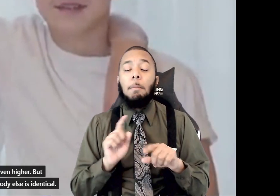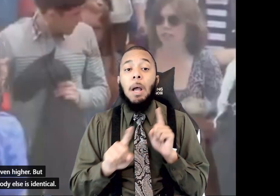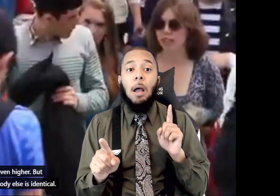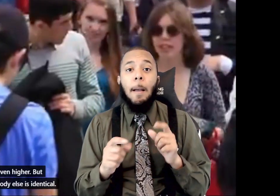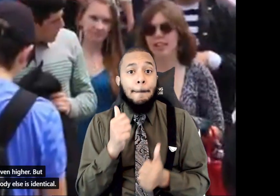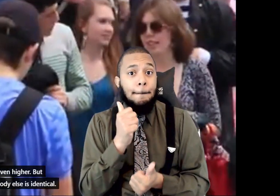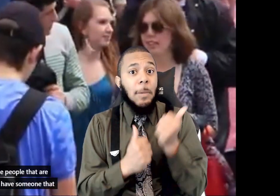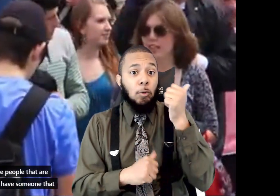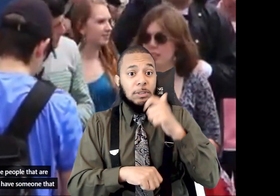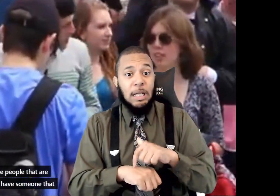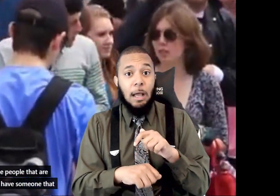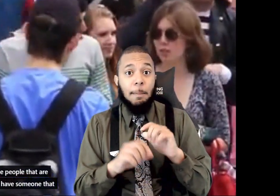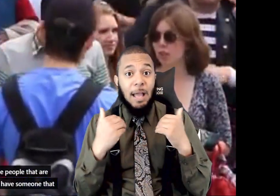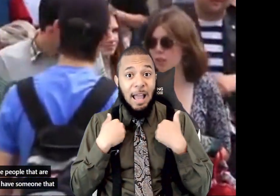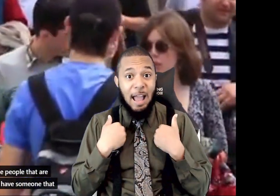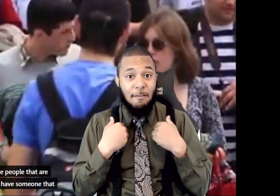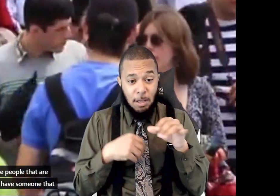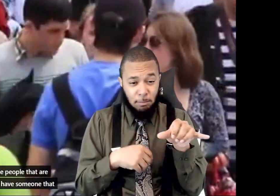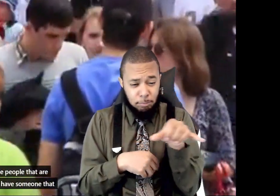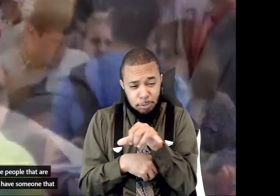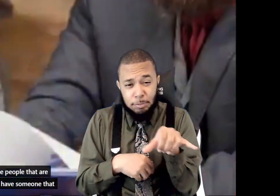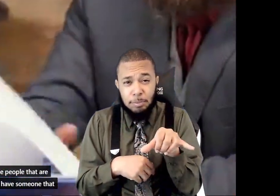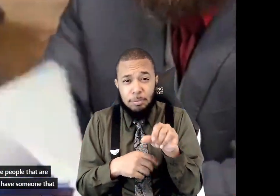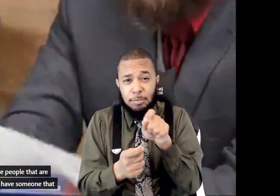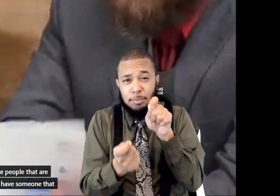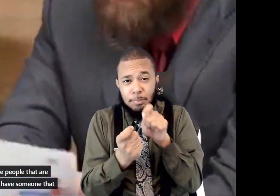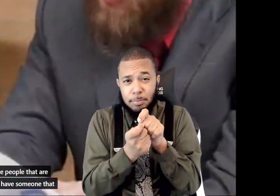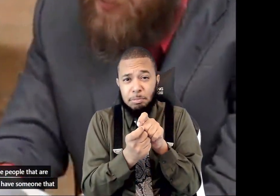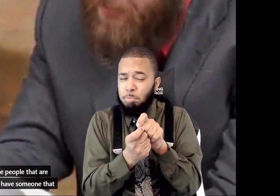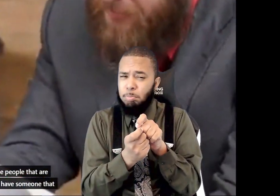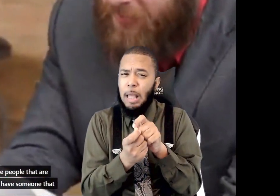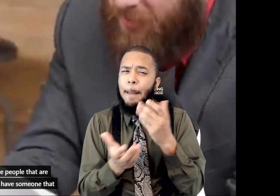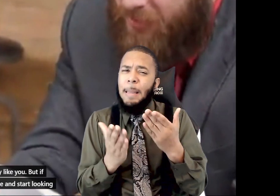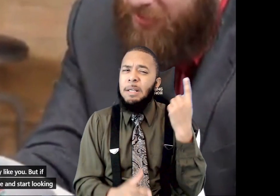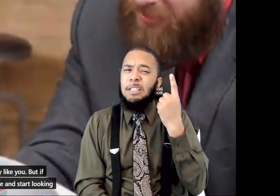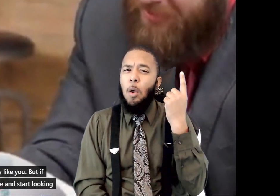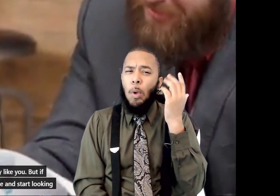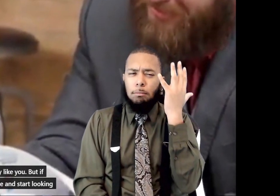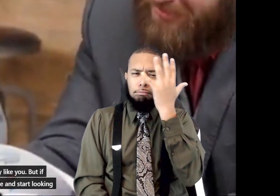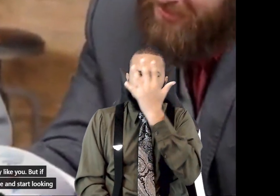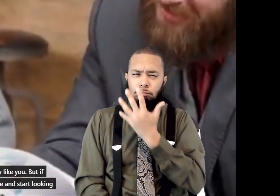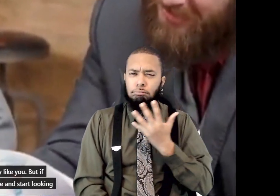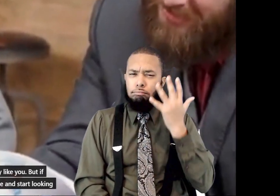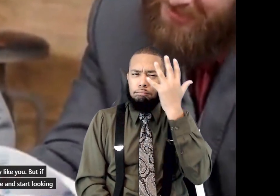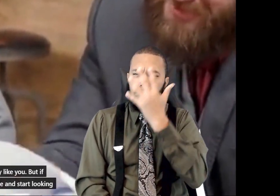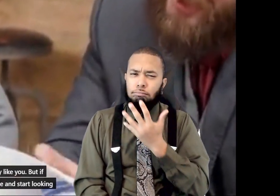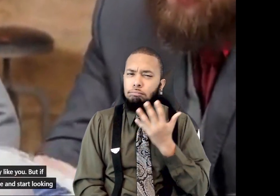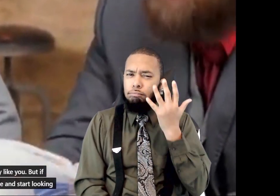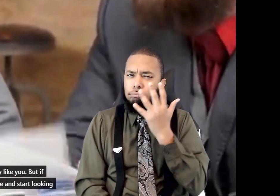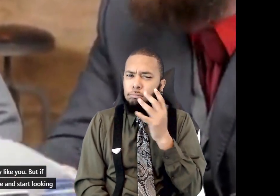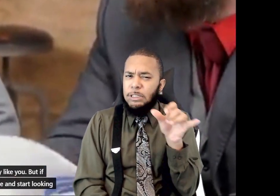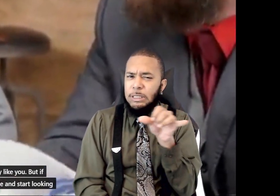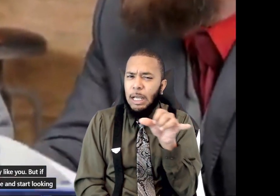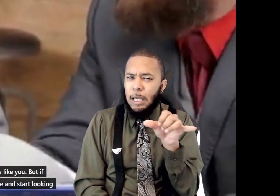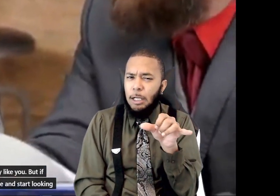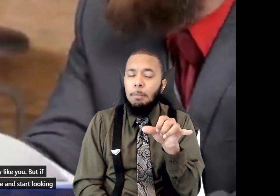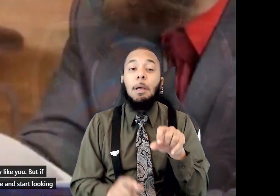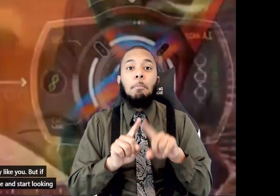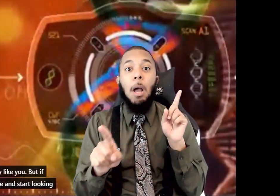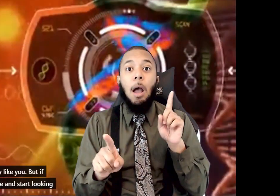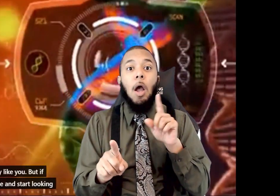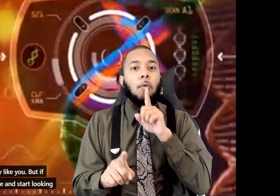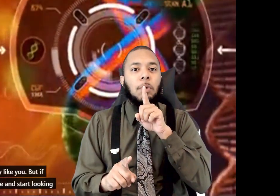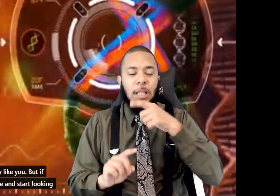nobody else is identical, right? There may be people that are like you, and you may have someone that even looks exactly like you. But if we were to